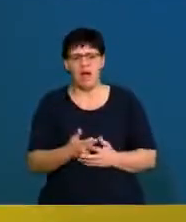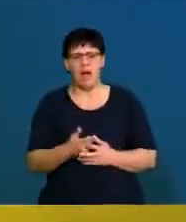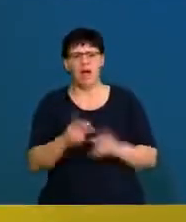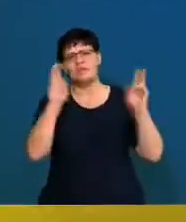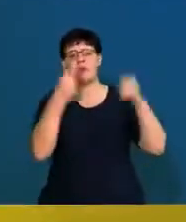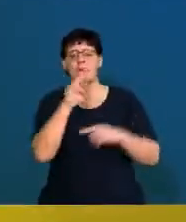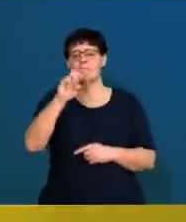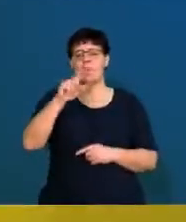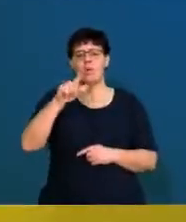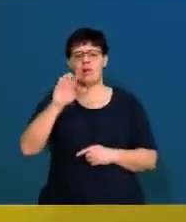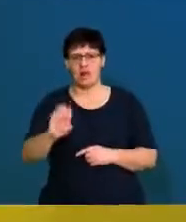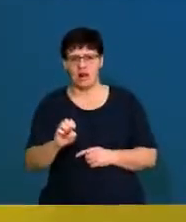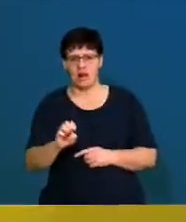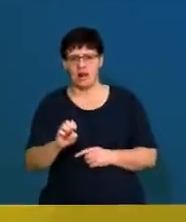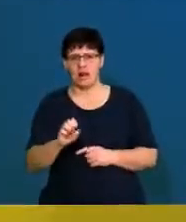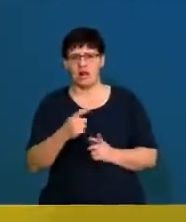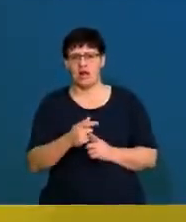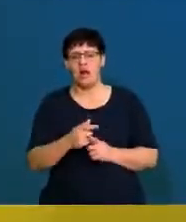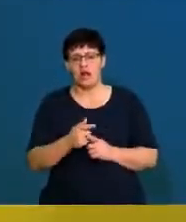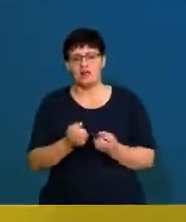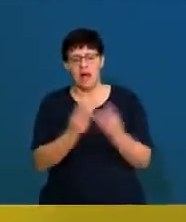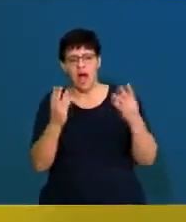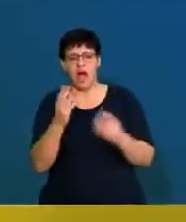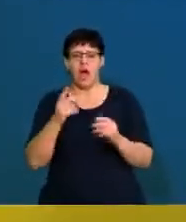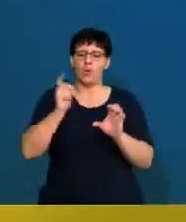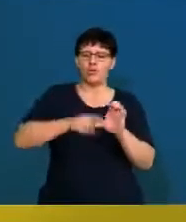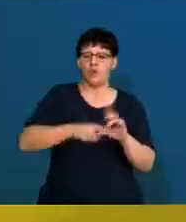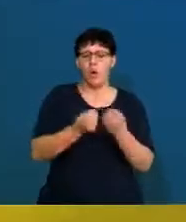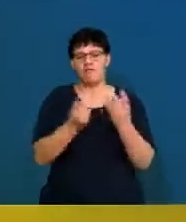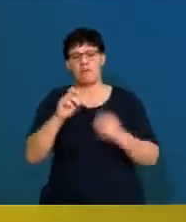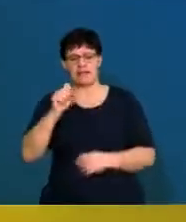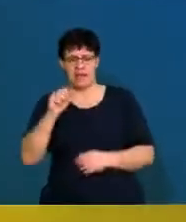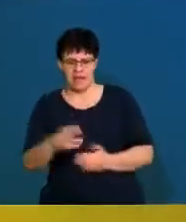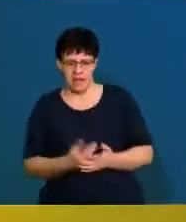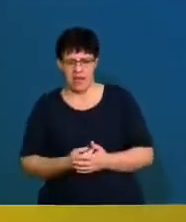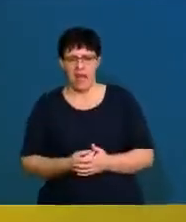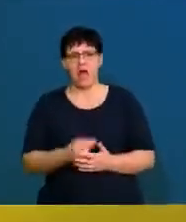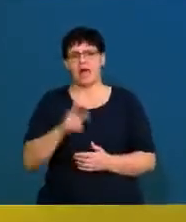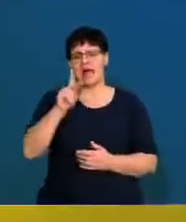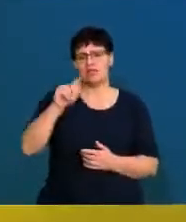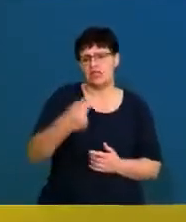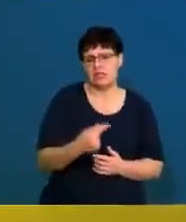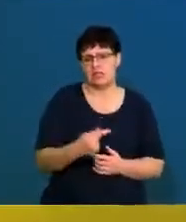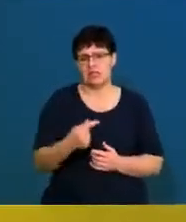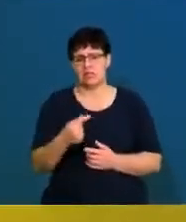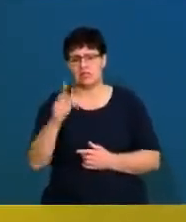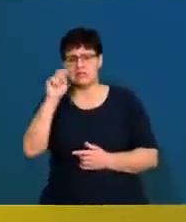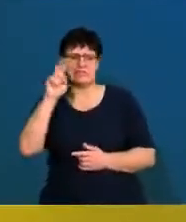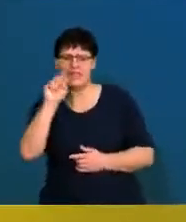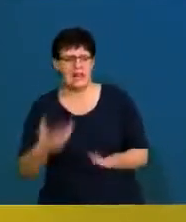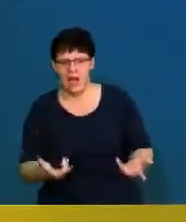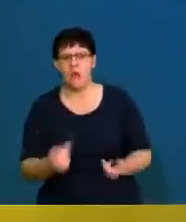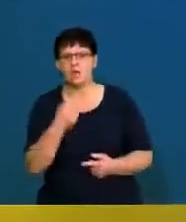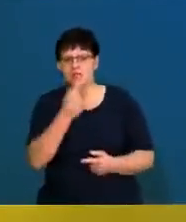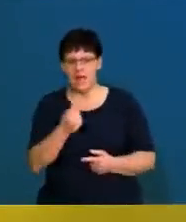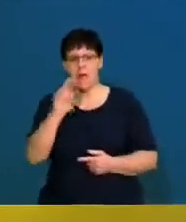that a mole is the SI unit of quantity of matter. We don't talk grams, kgs, tons when we talk chemical change. We actually refer